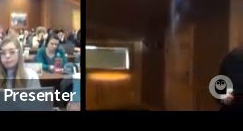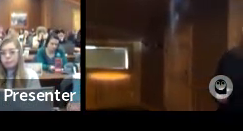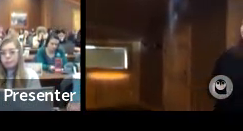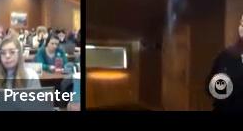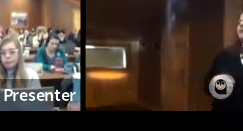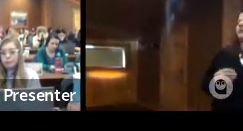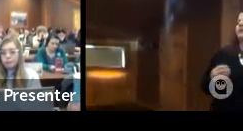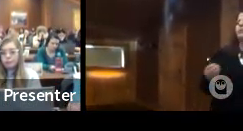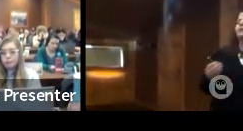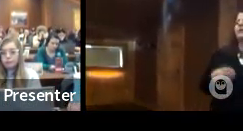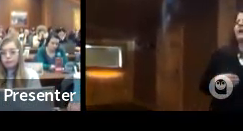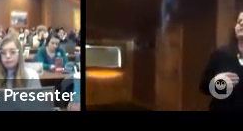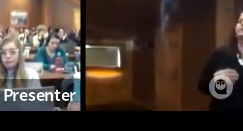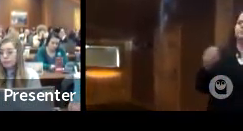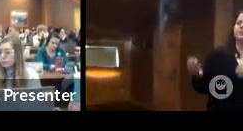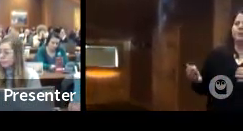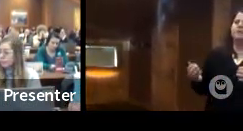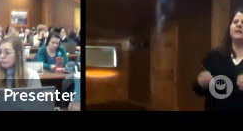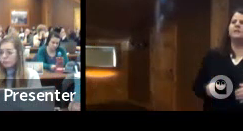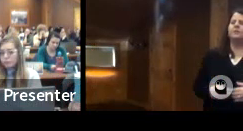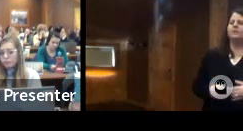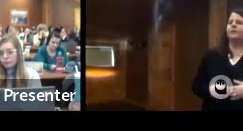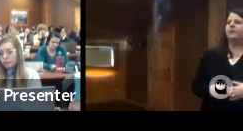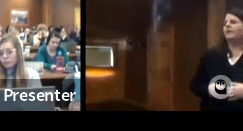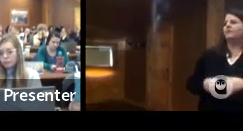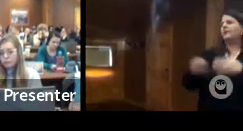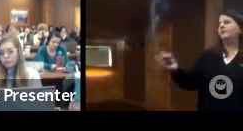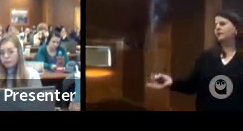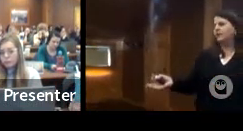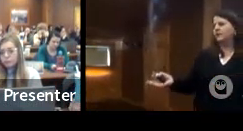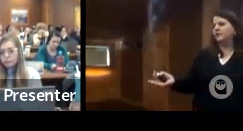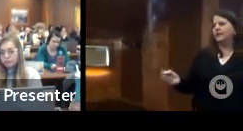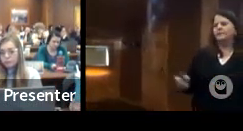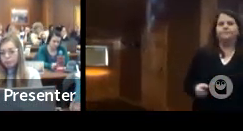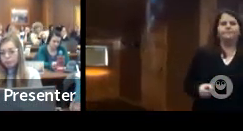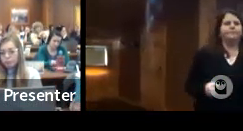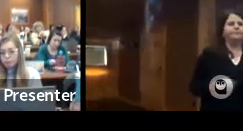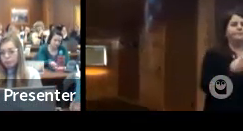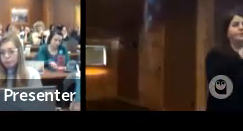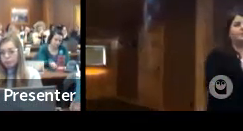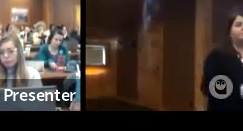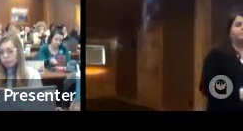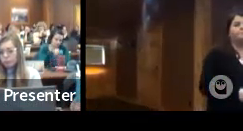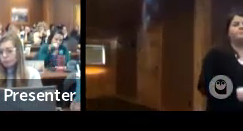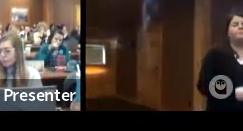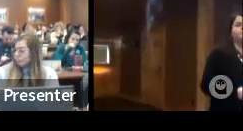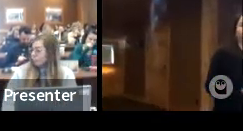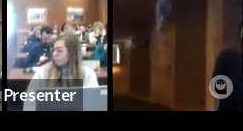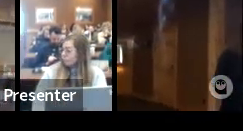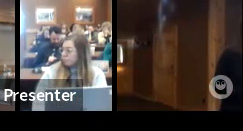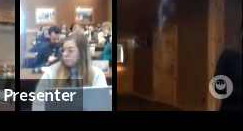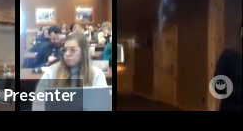incomplete based on what you're asked, your response, as opposed to feeling like you said everything you needed to say. Yeah. Michelle? Just